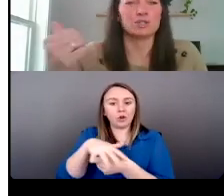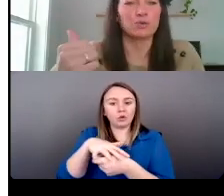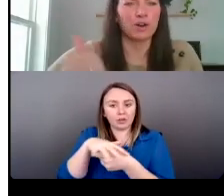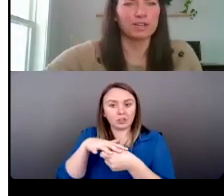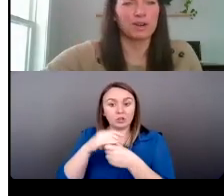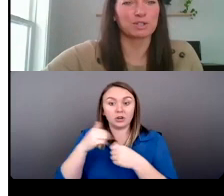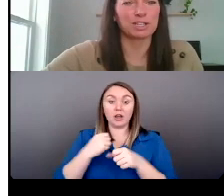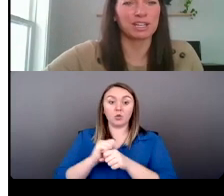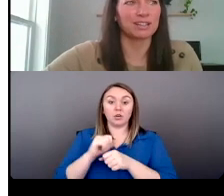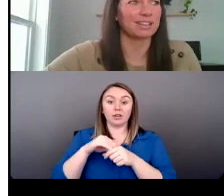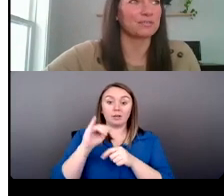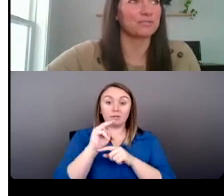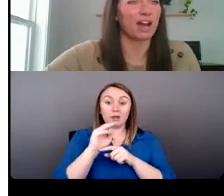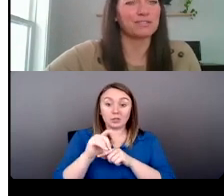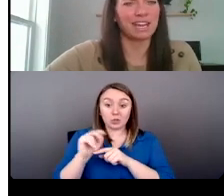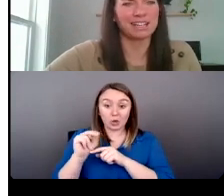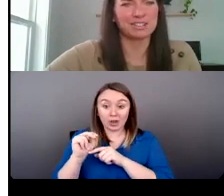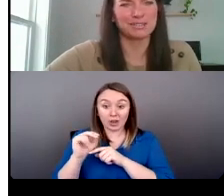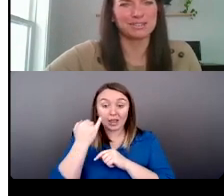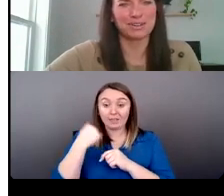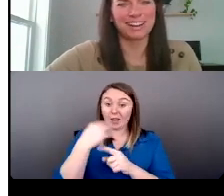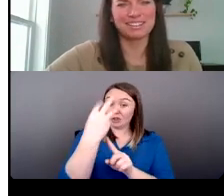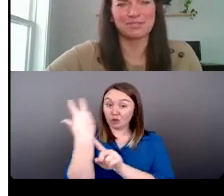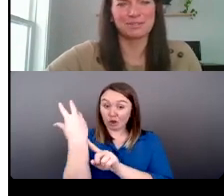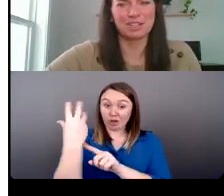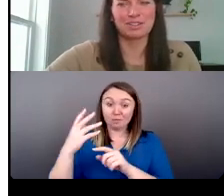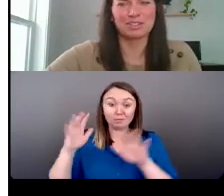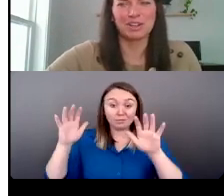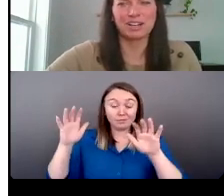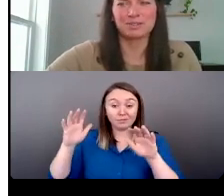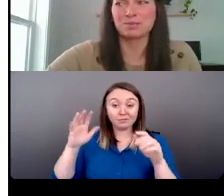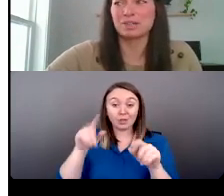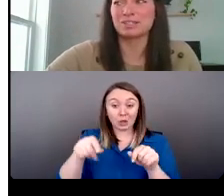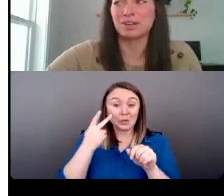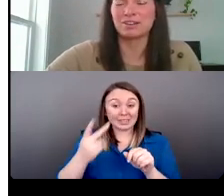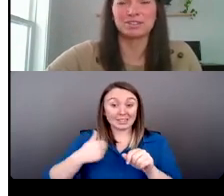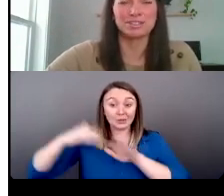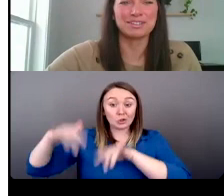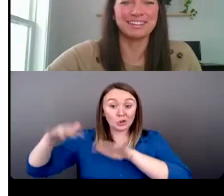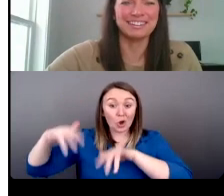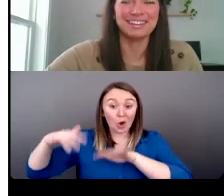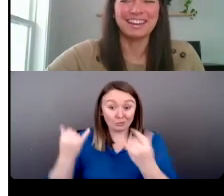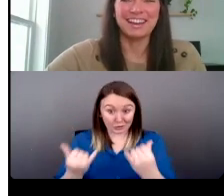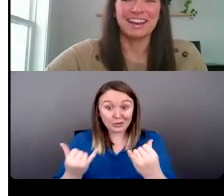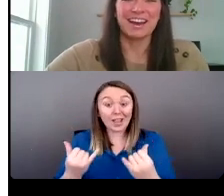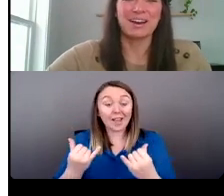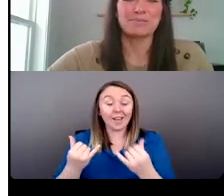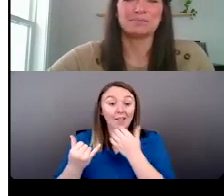the snow falling. We're actually getting like 5 to 8 inches of snow today. So if anyone on the line is from Minnesota, I feel you.